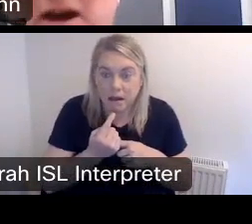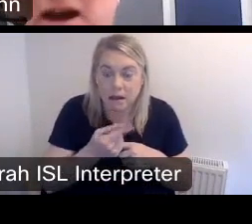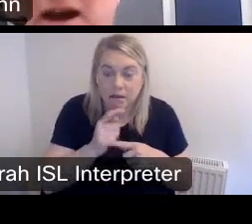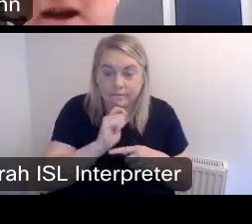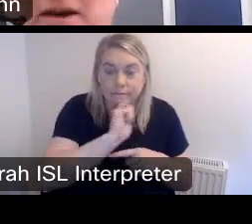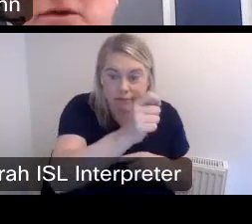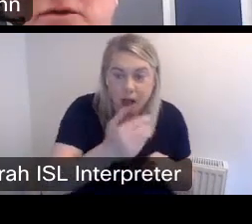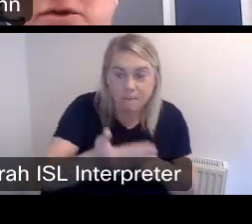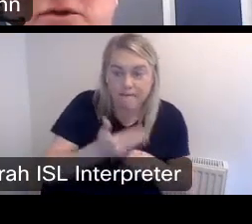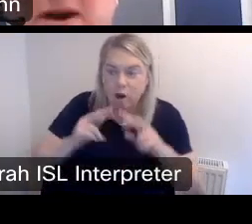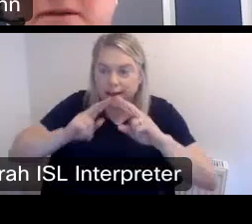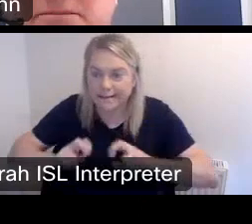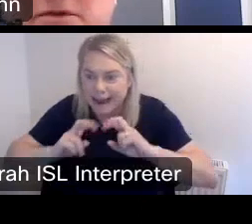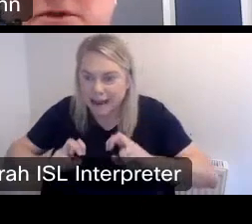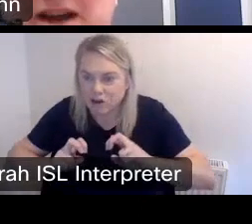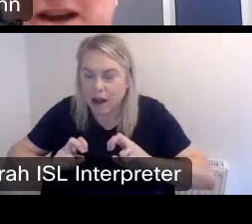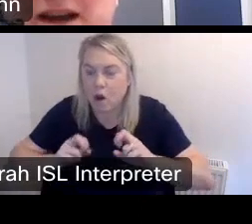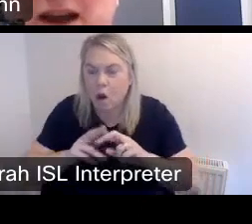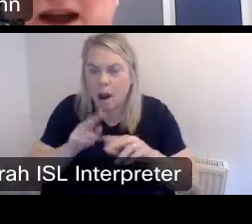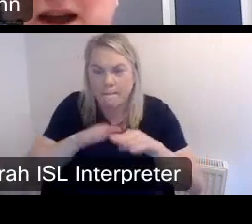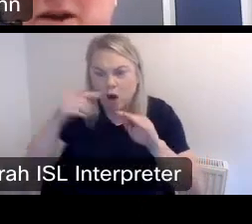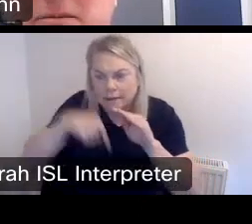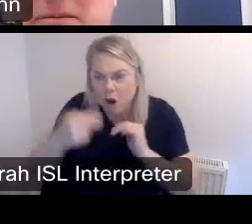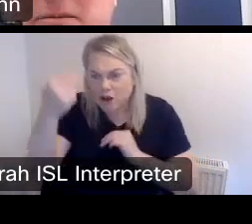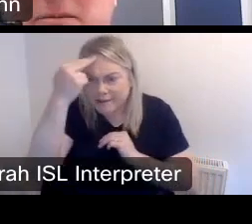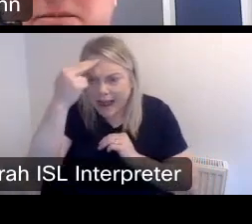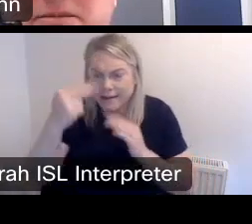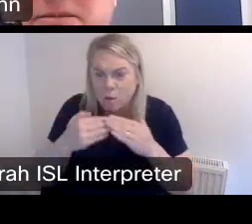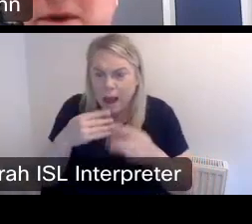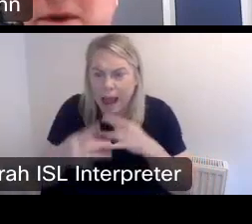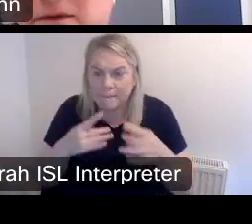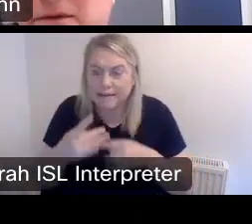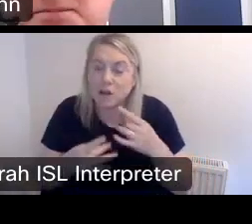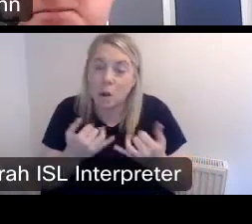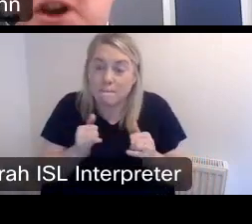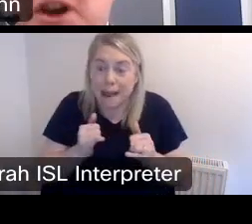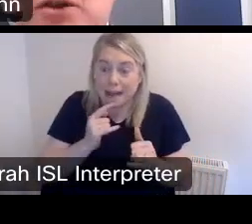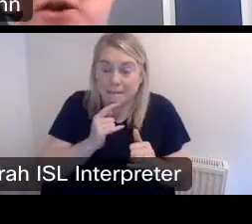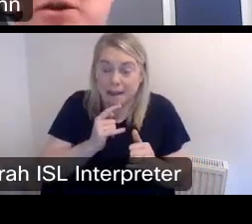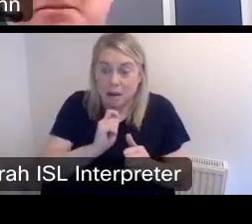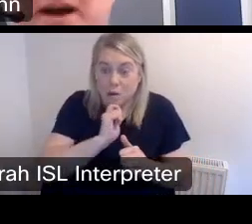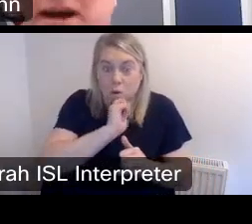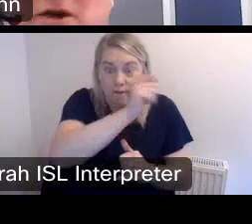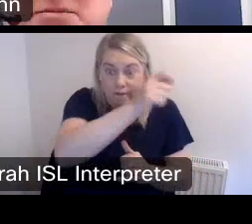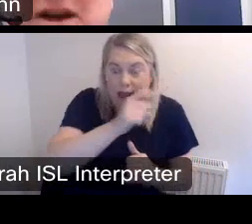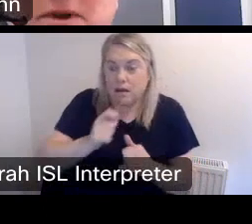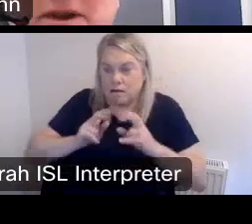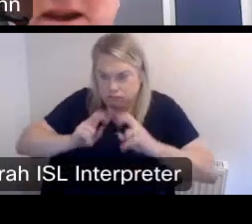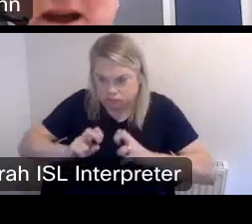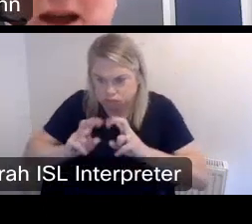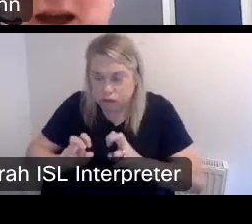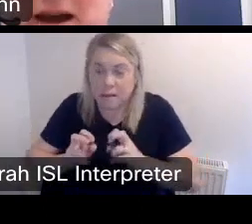or under kind of deeper understanding comes. So that, you know, things might change ultimately, but I